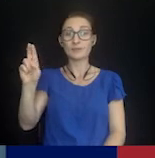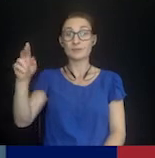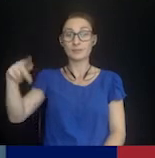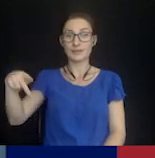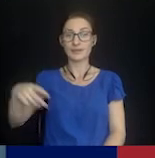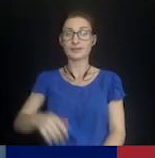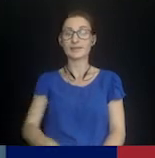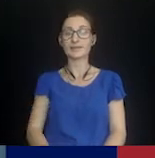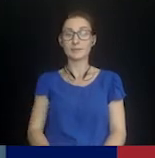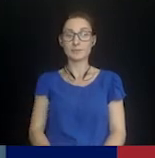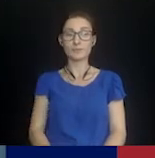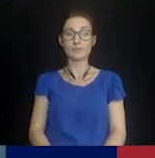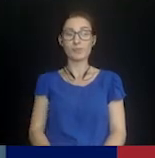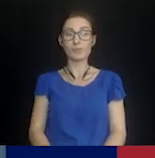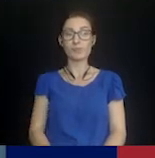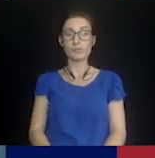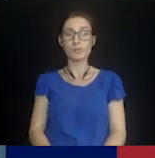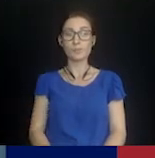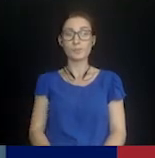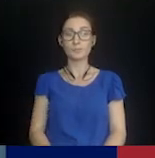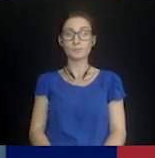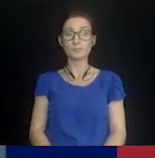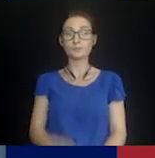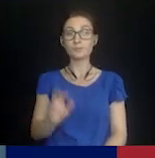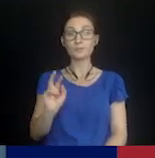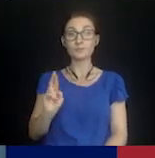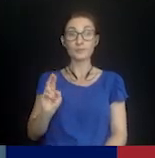The Rev Up